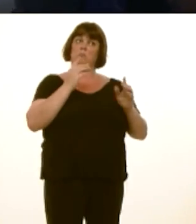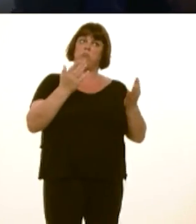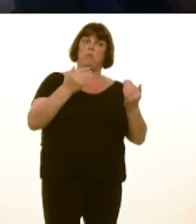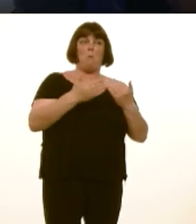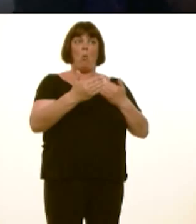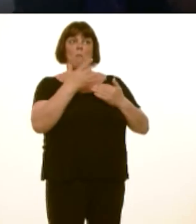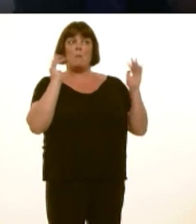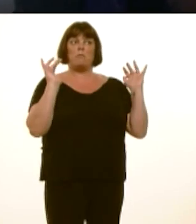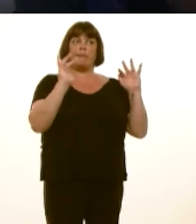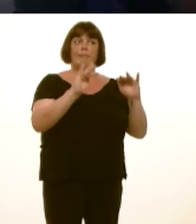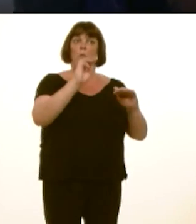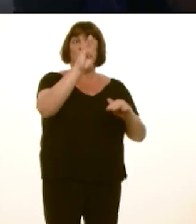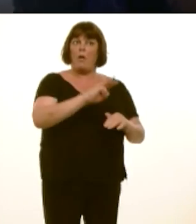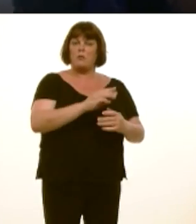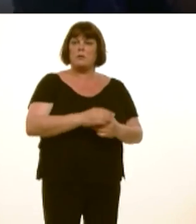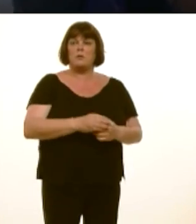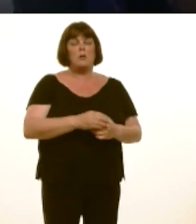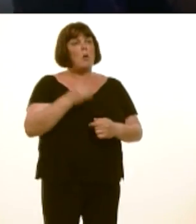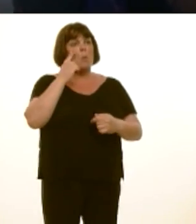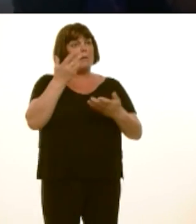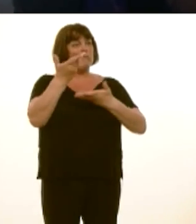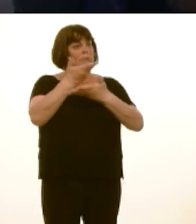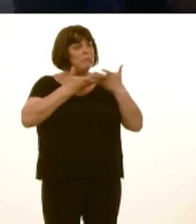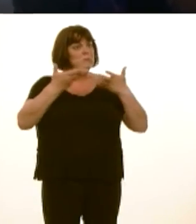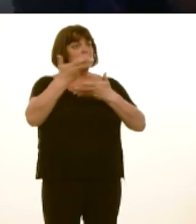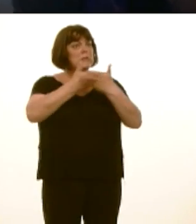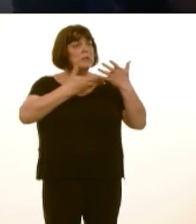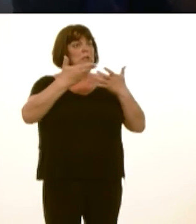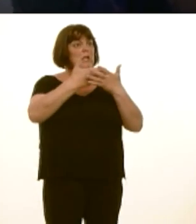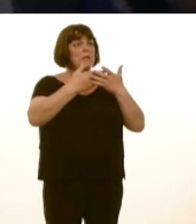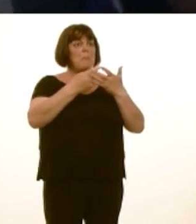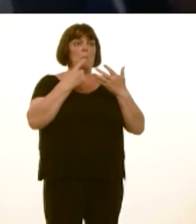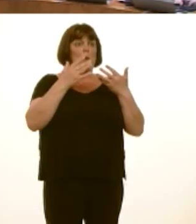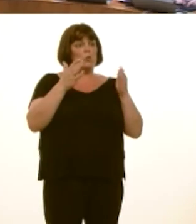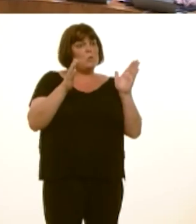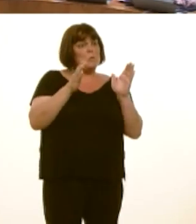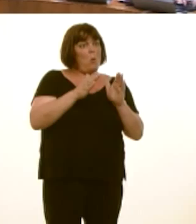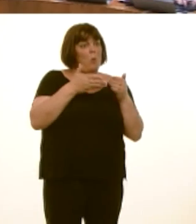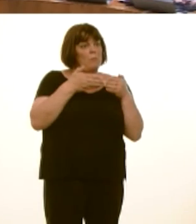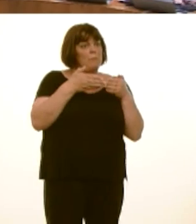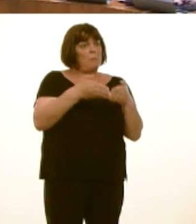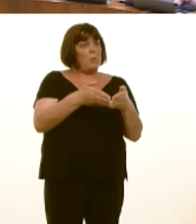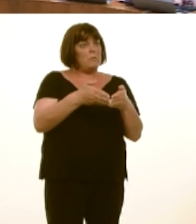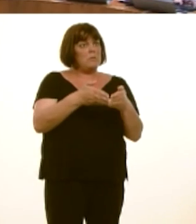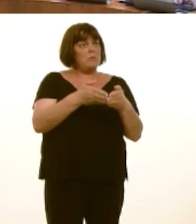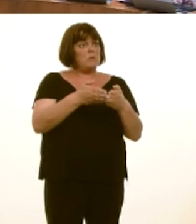what discussions you've had about developing those shorter and smaller cruise operations? Well, these are things that are being considered as part